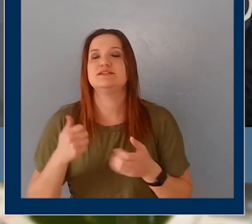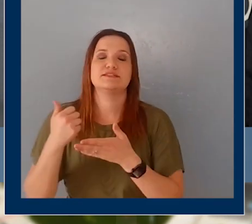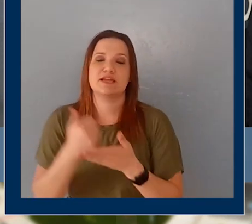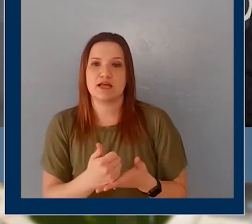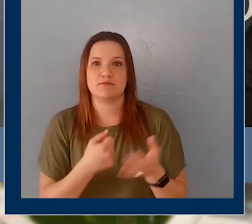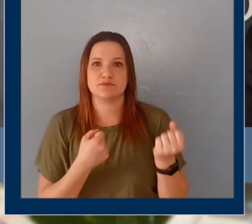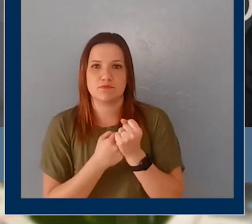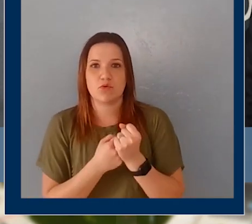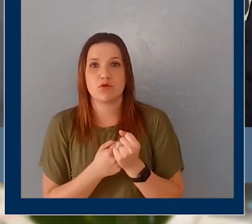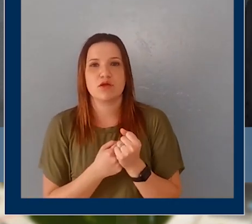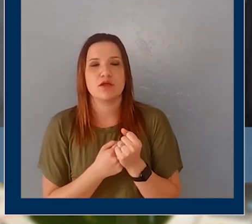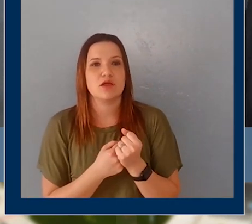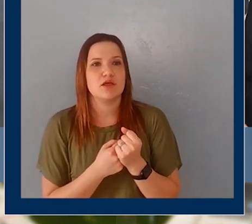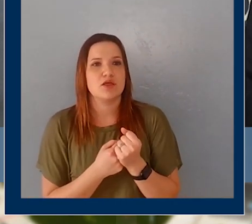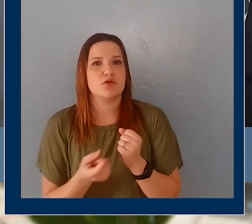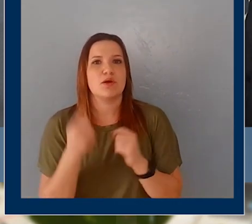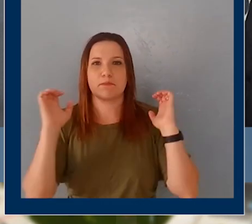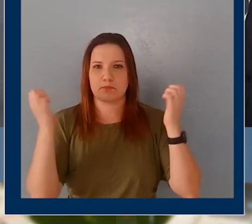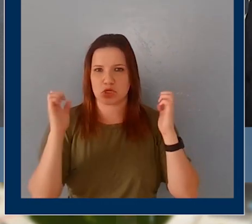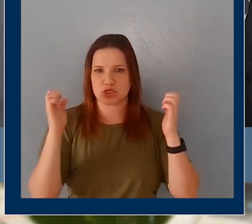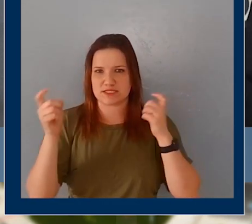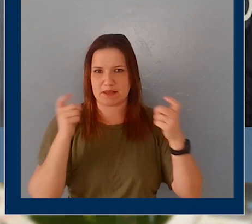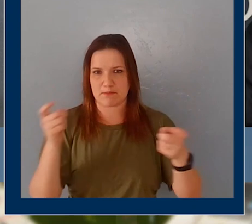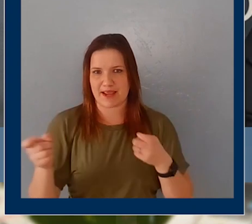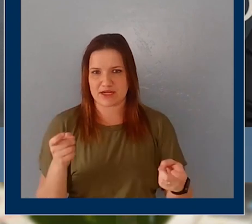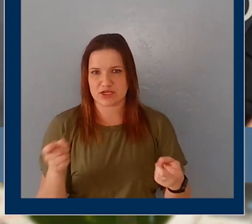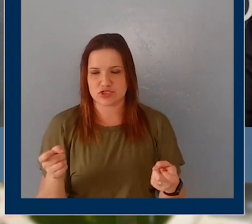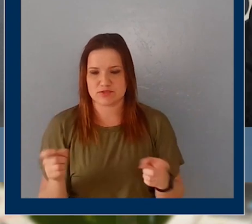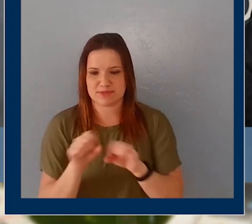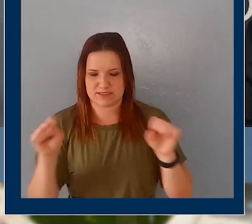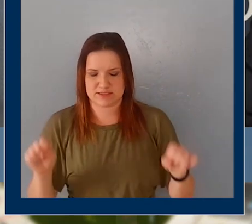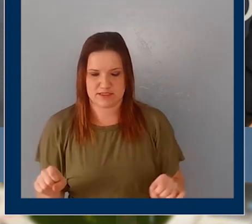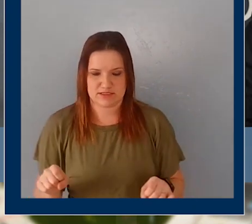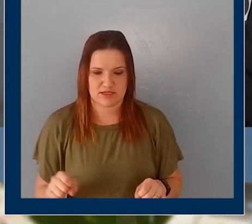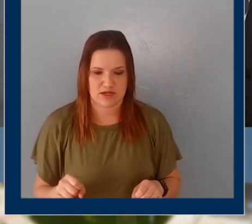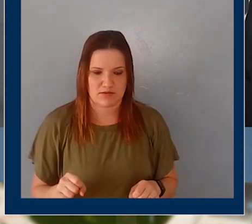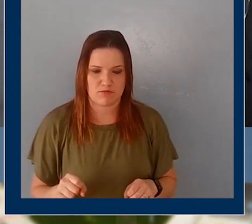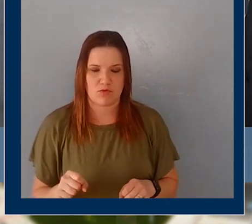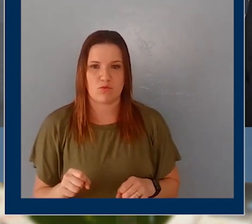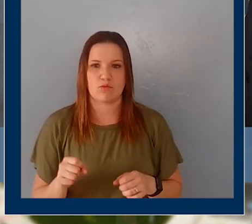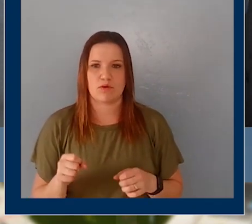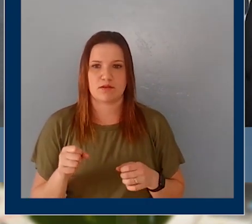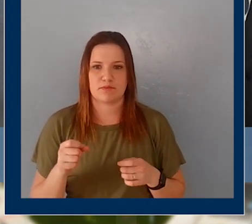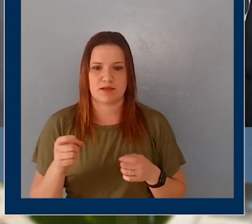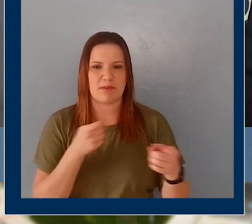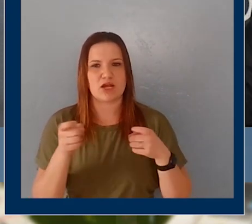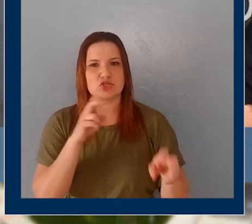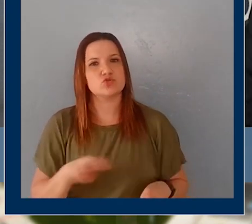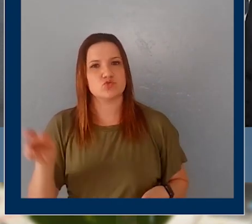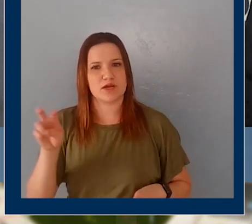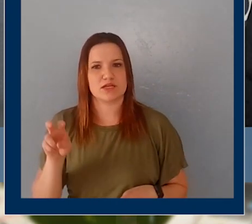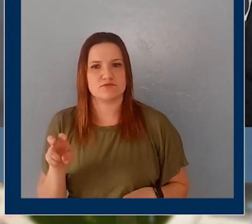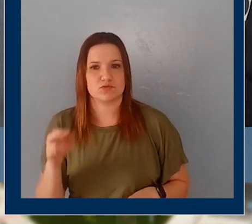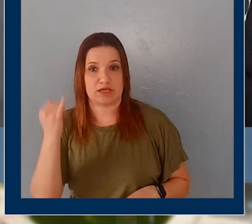nurses will make that arrangement. In this situation, because the many hospitals through the 12 county